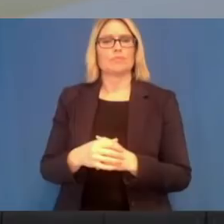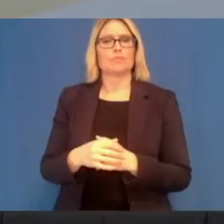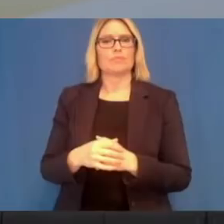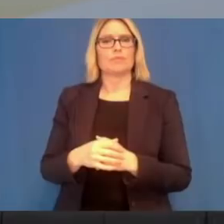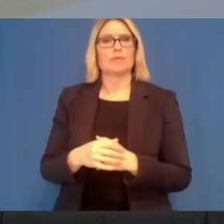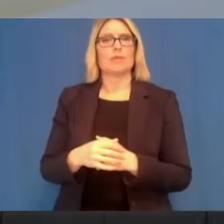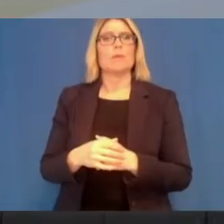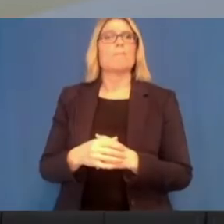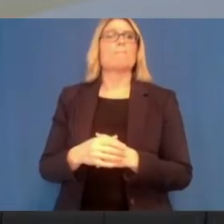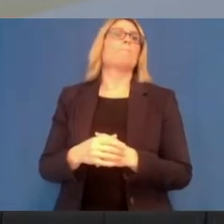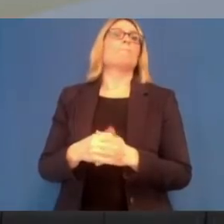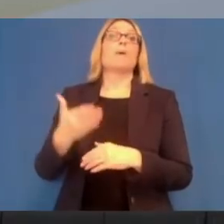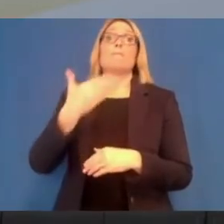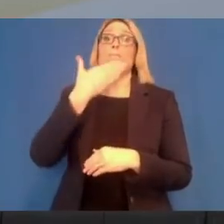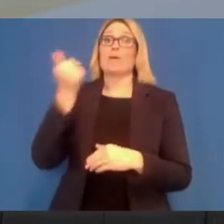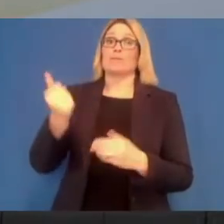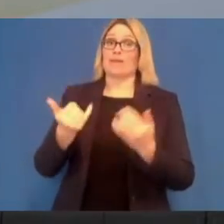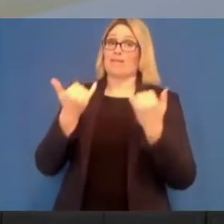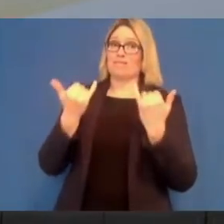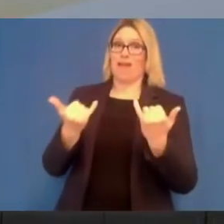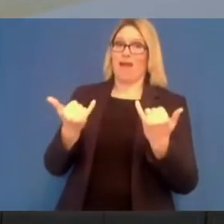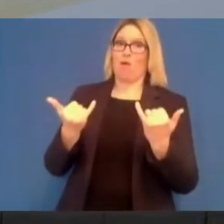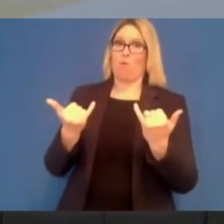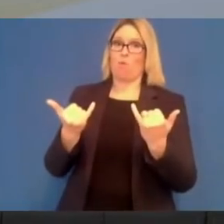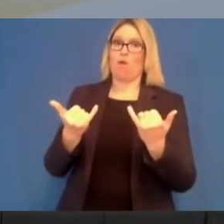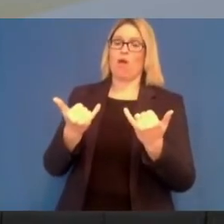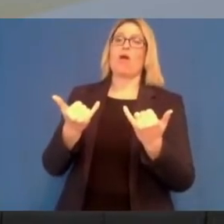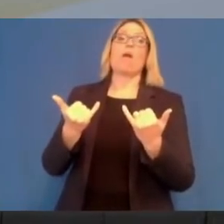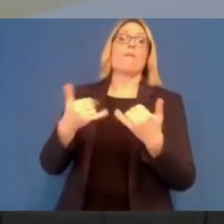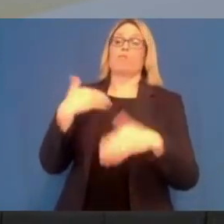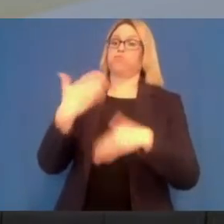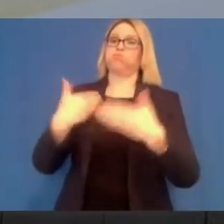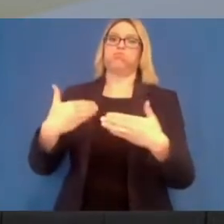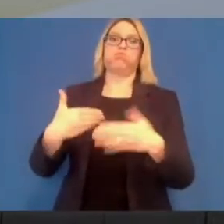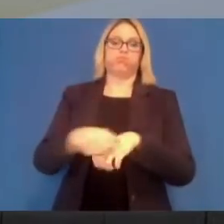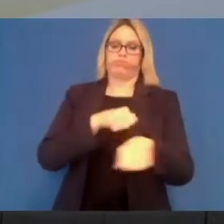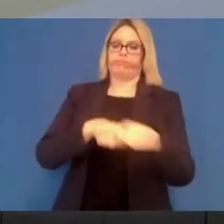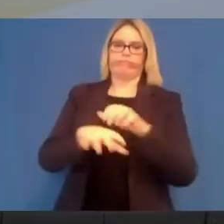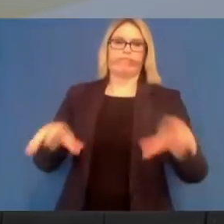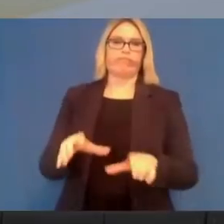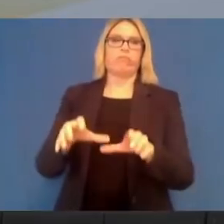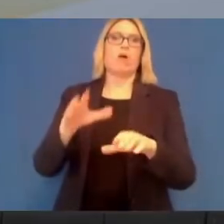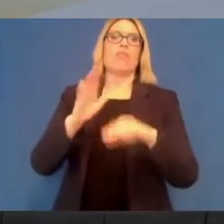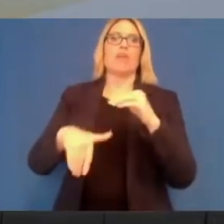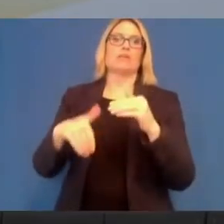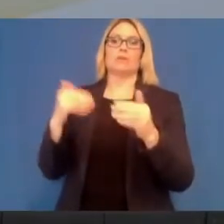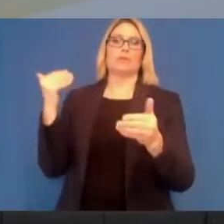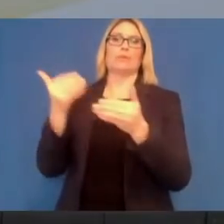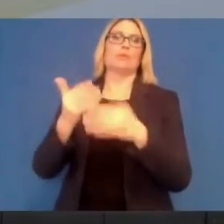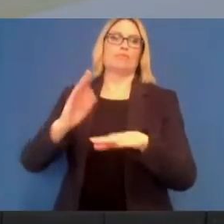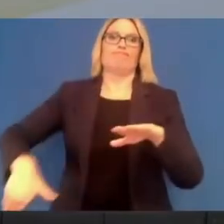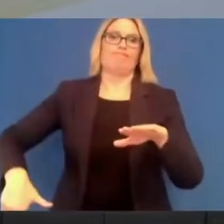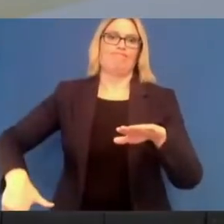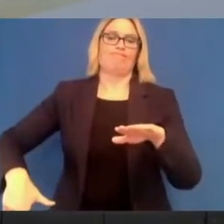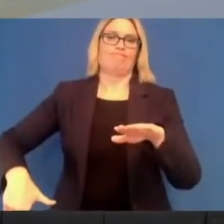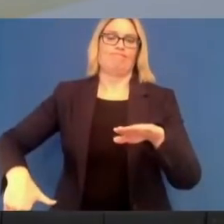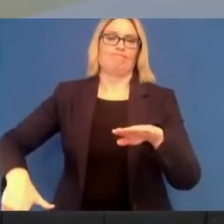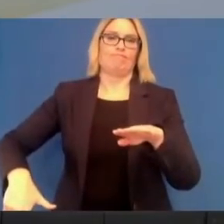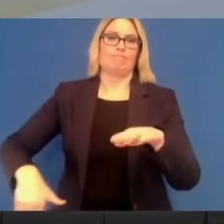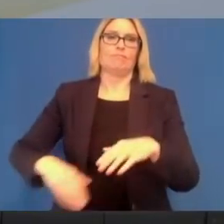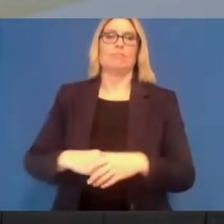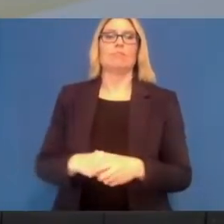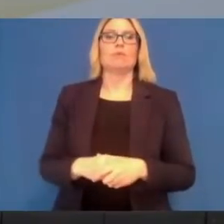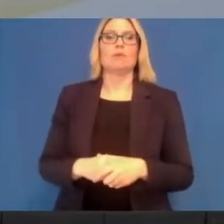before, it's better to go harder and faster for a shorter period of time. And when we still have people we